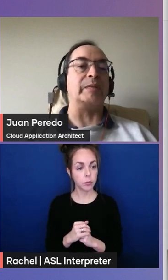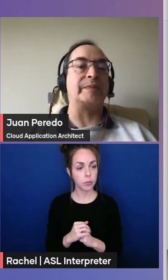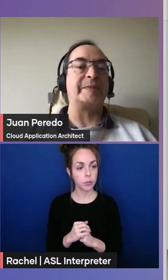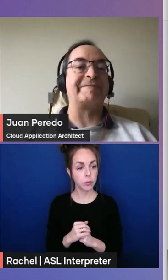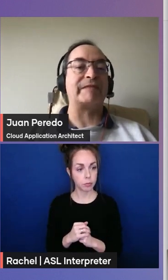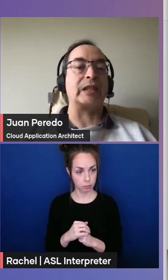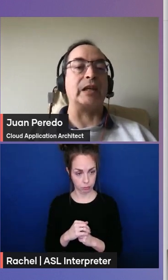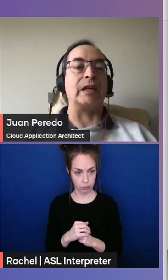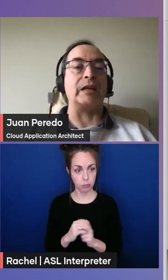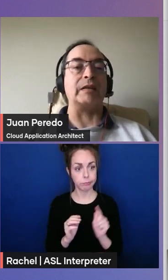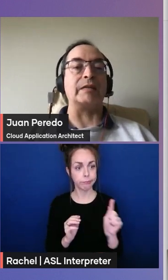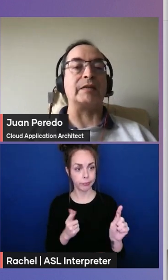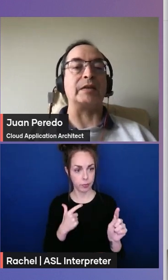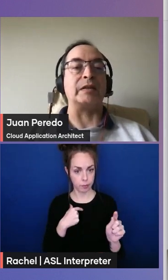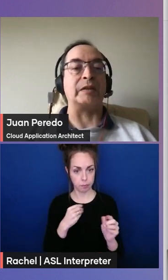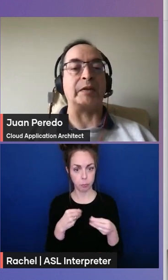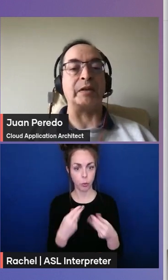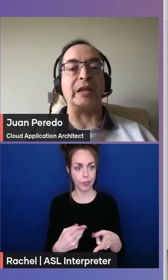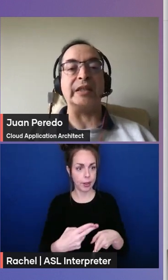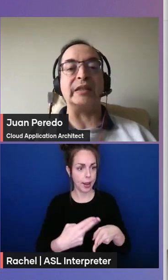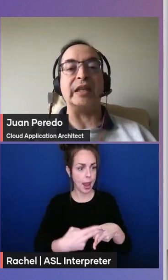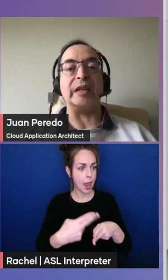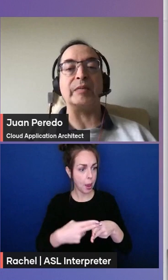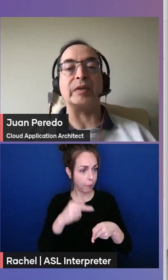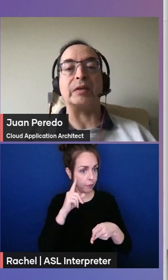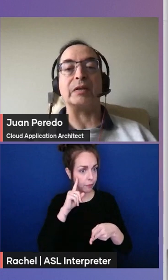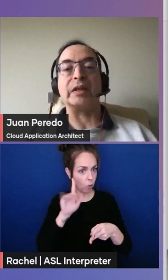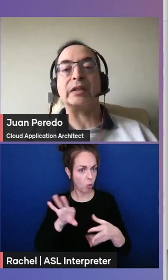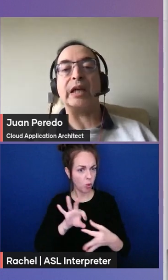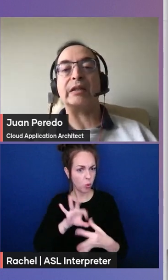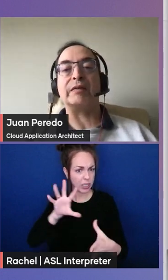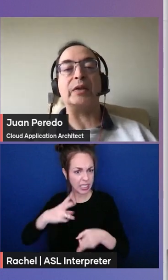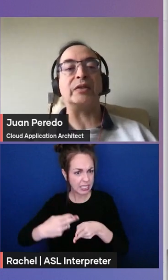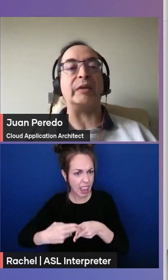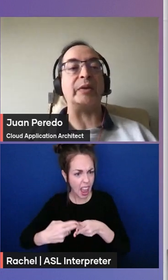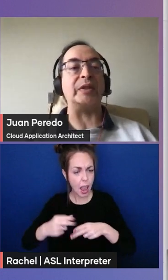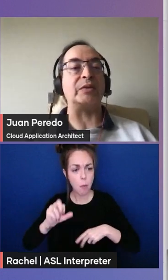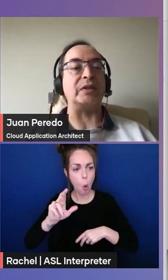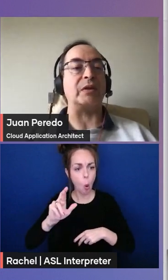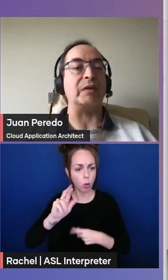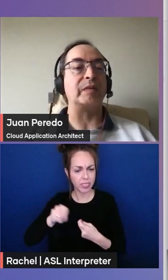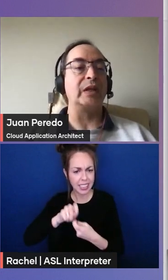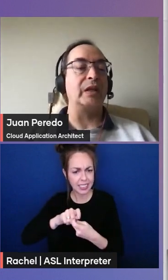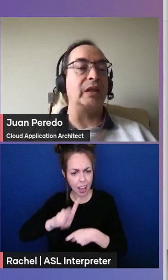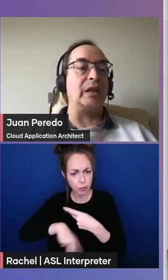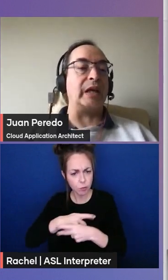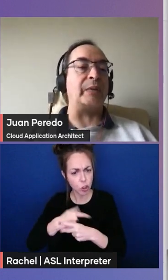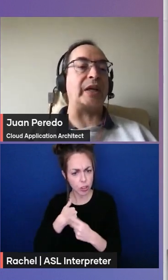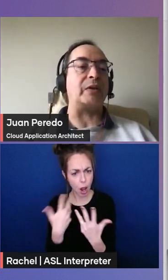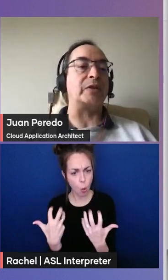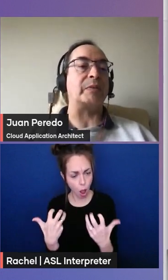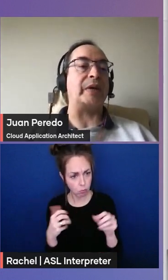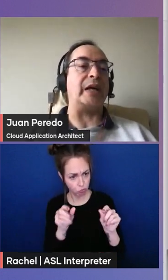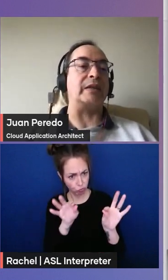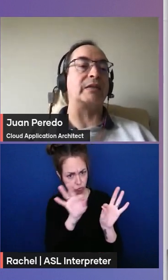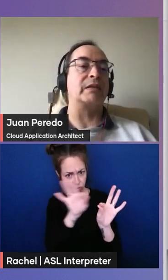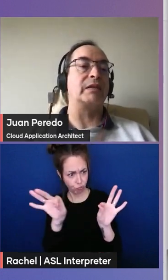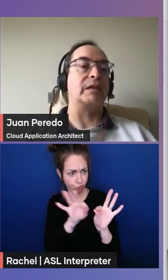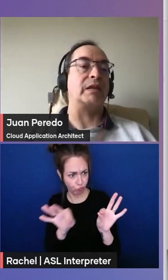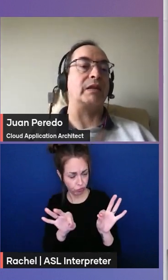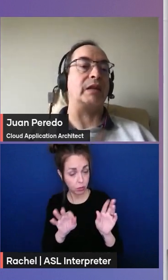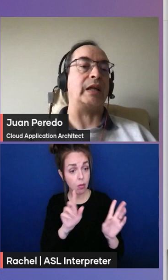name for the release name or the exact version that we want to install. And we can also